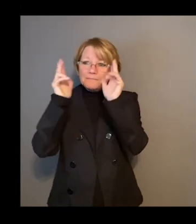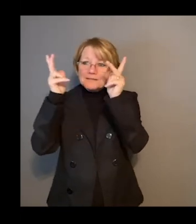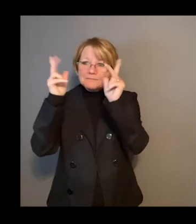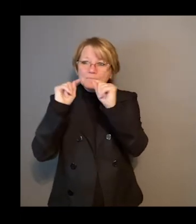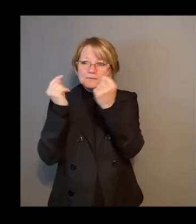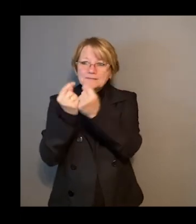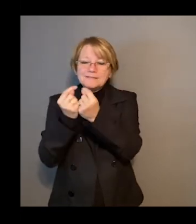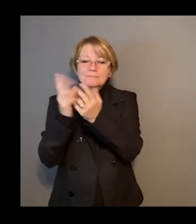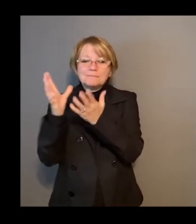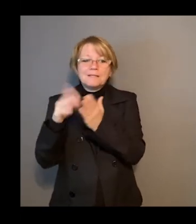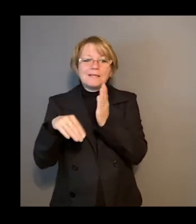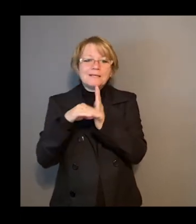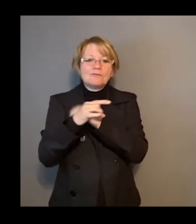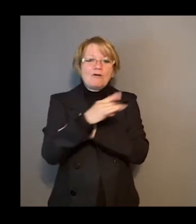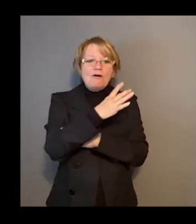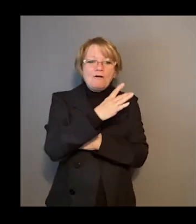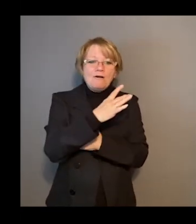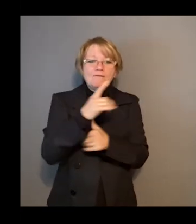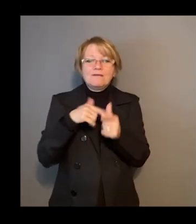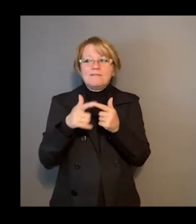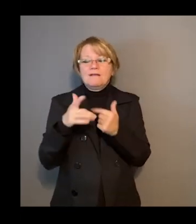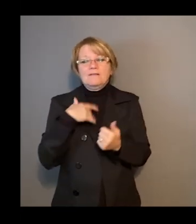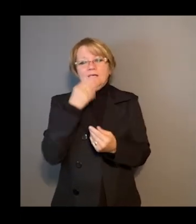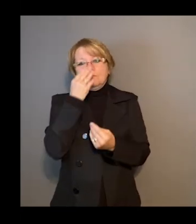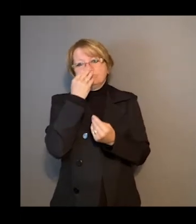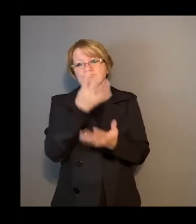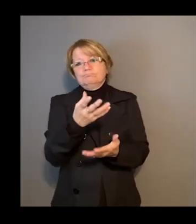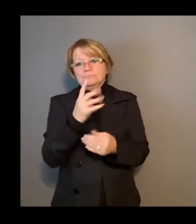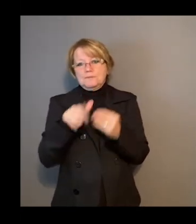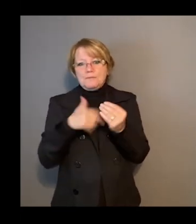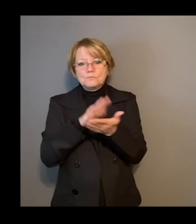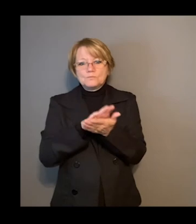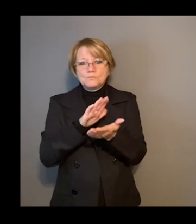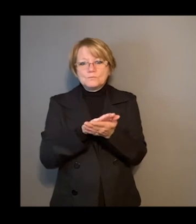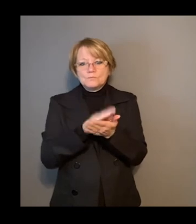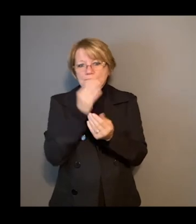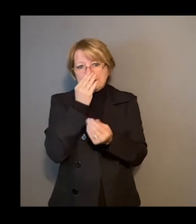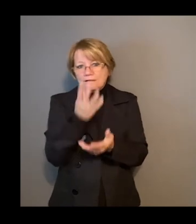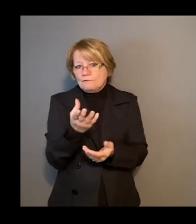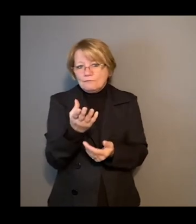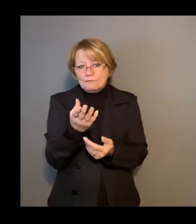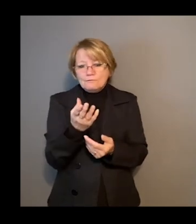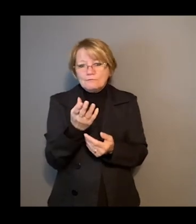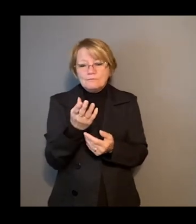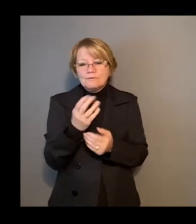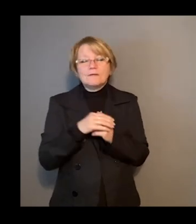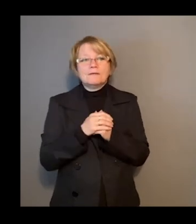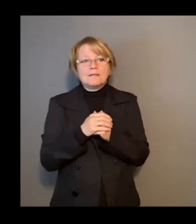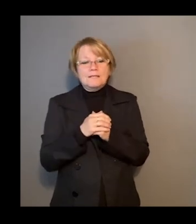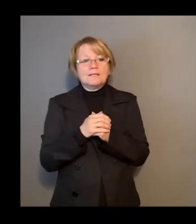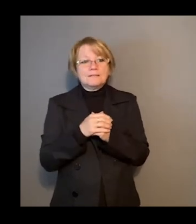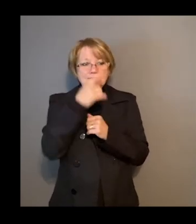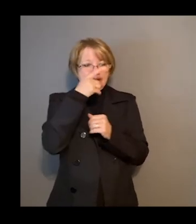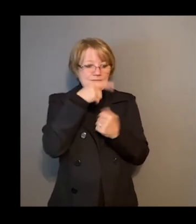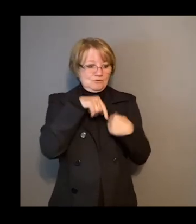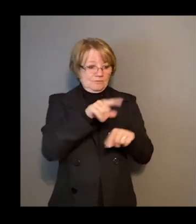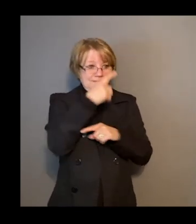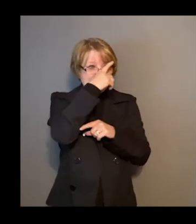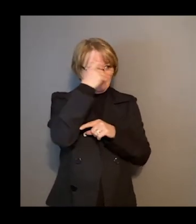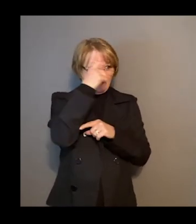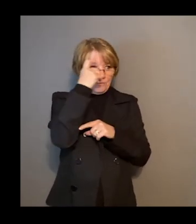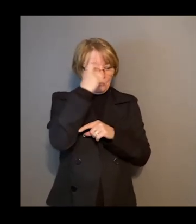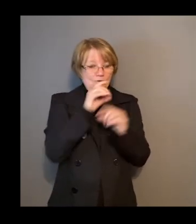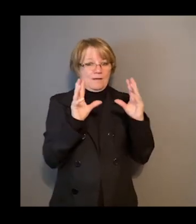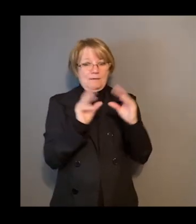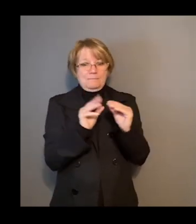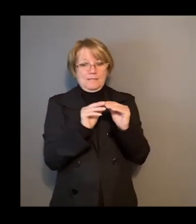caring and going to school. And the meeting that we had that summer prior to me going to Bristol was what kind of changed me